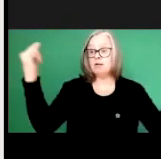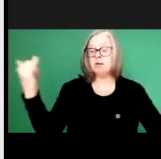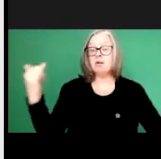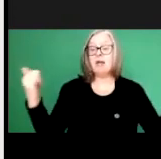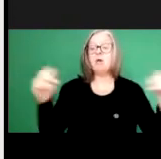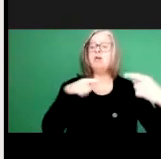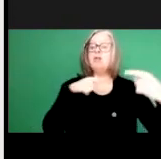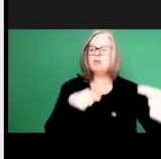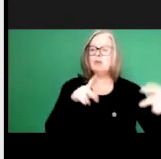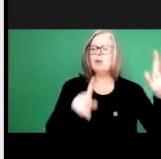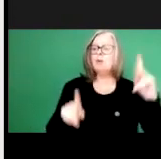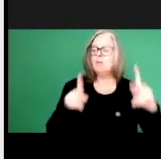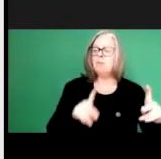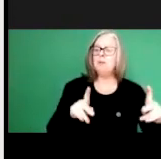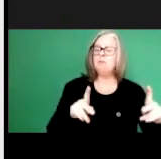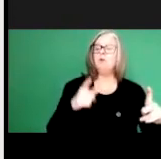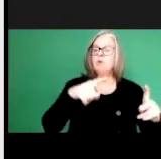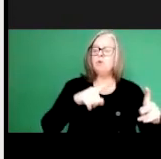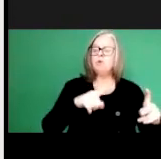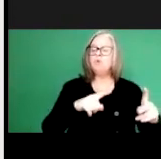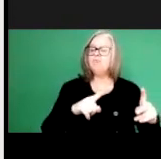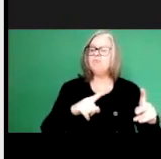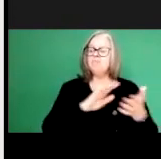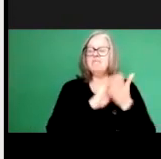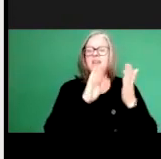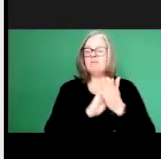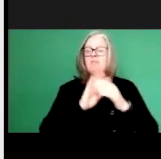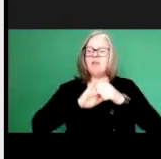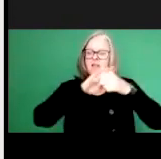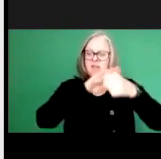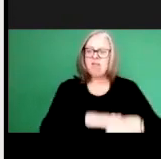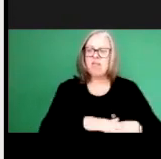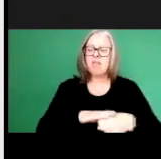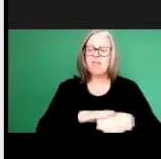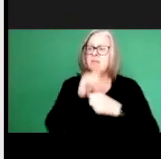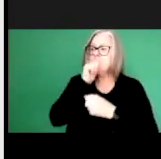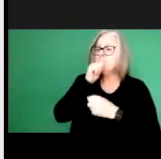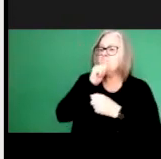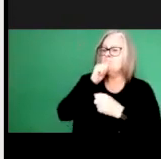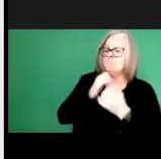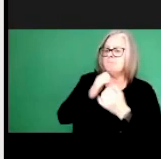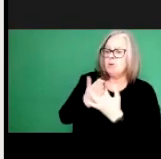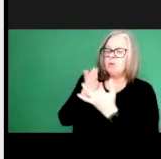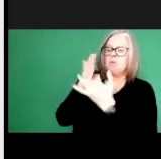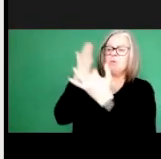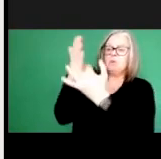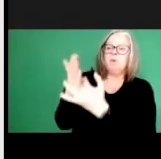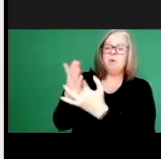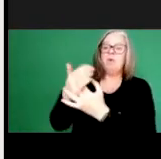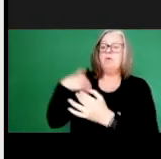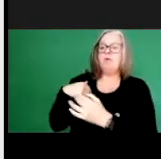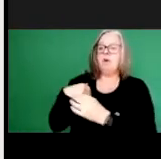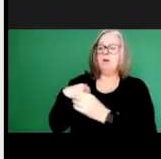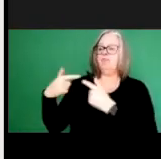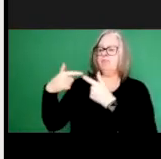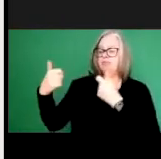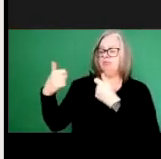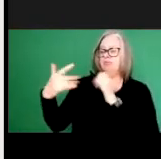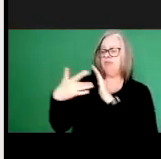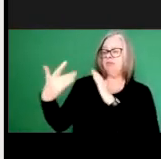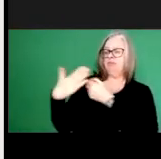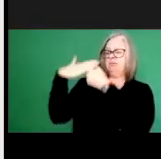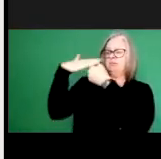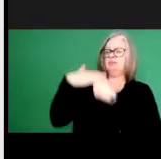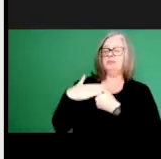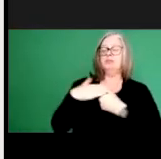who are made vulnerable to violence and whose continued survival is a direct challenge to the political and economic order addicted to